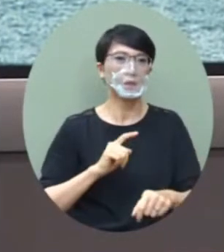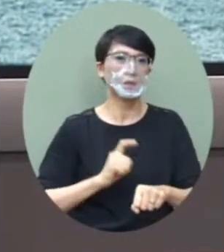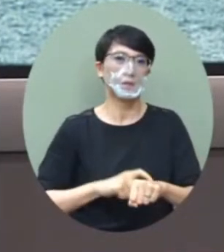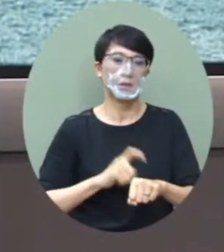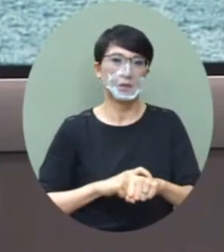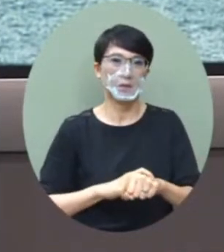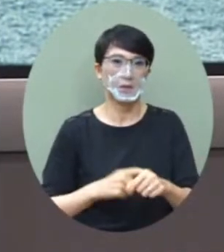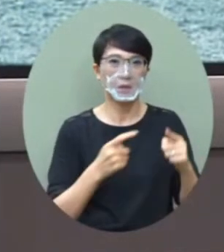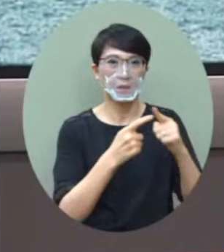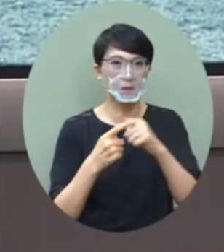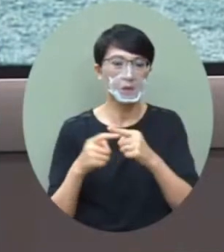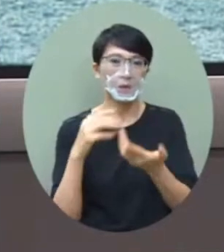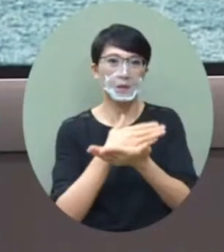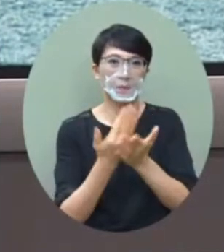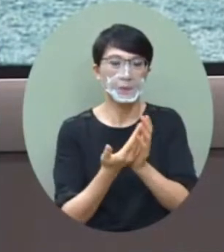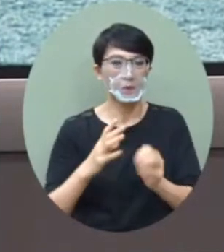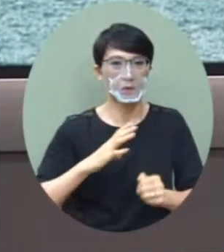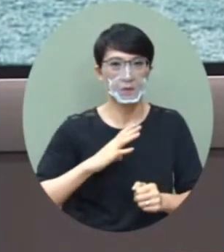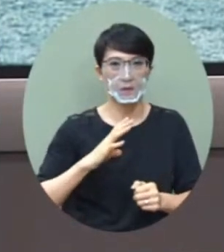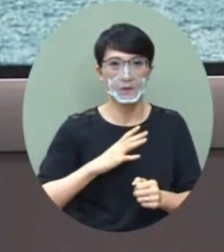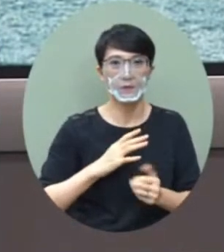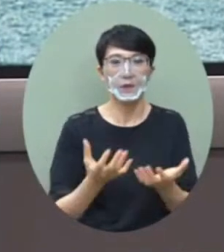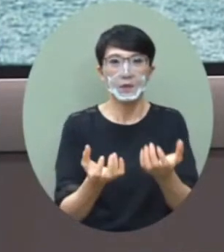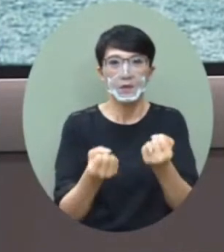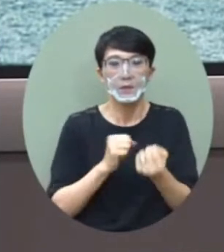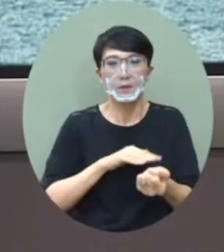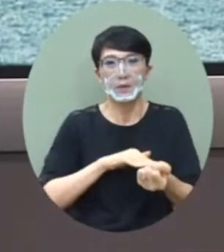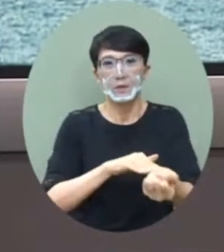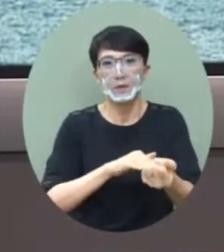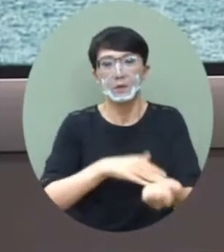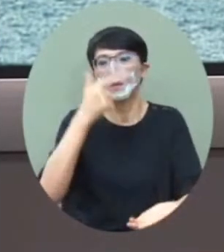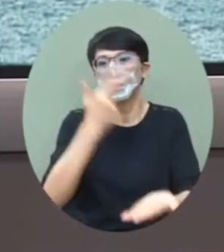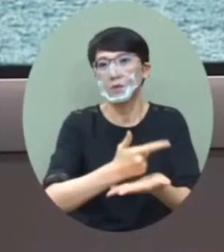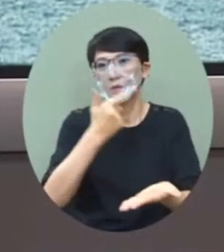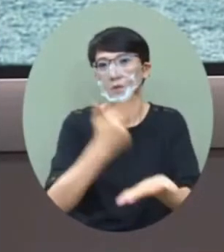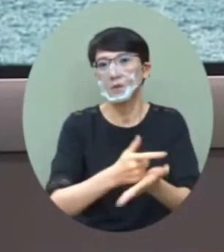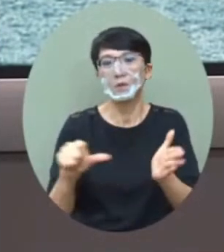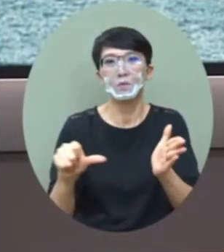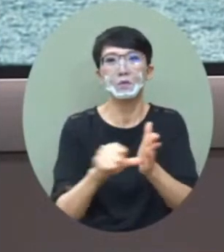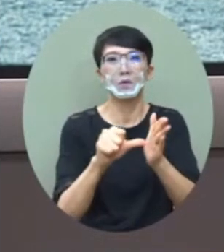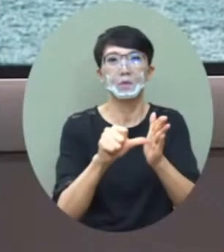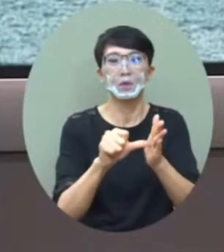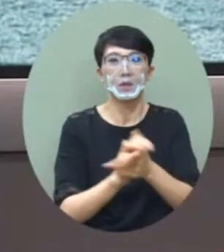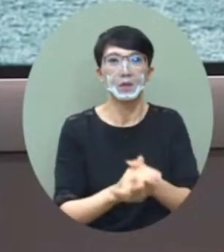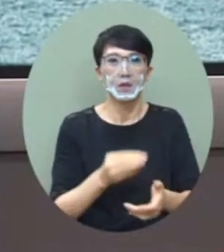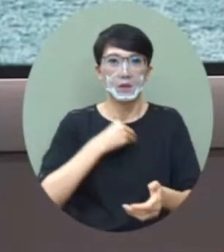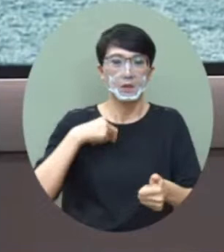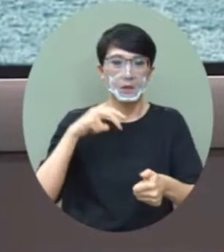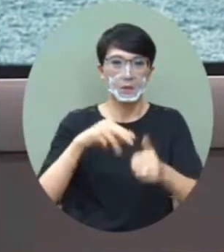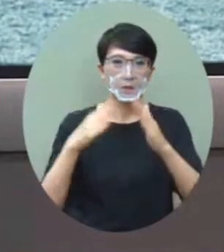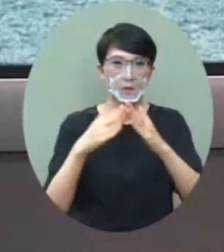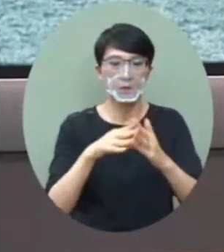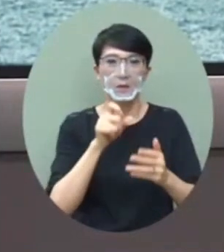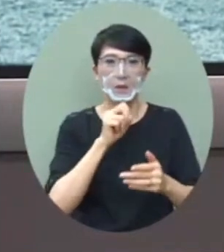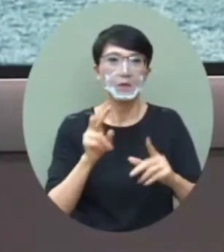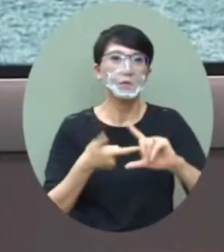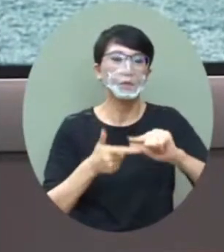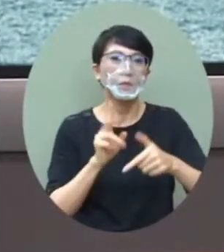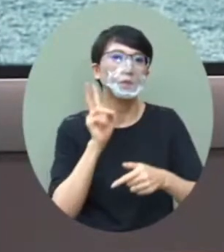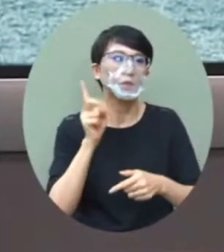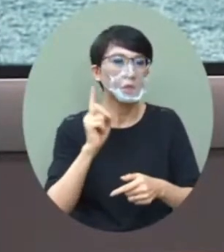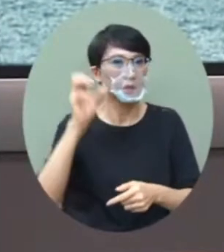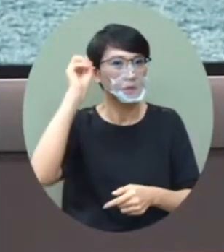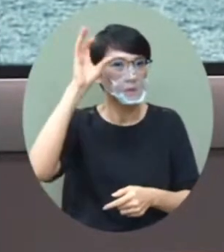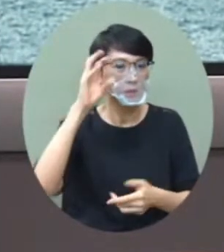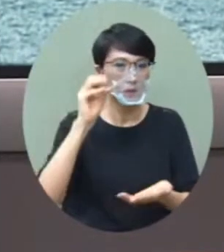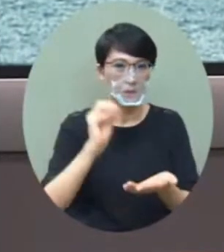not focus on complaints and complaint channels. I think the most important thing is to provide treatment to patients.